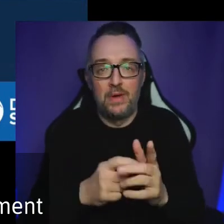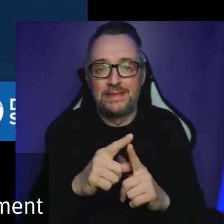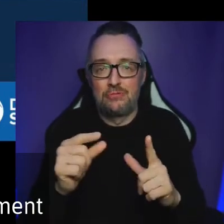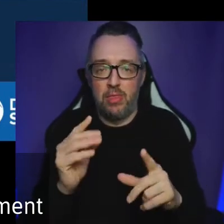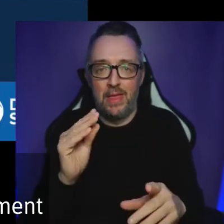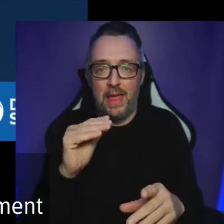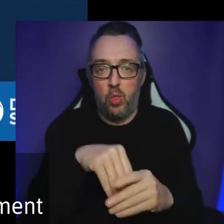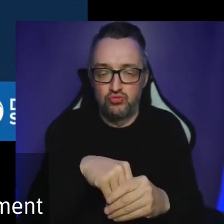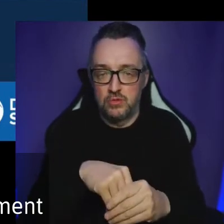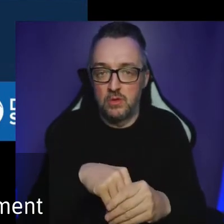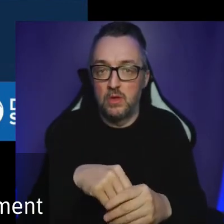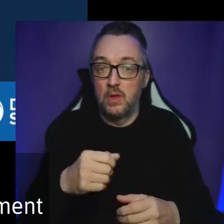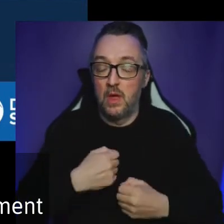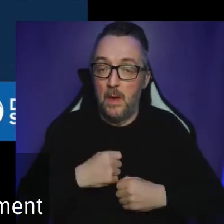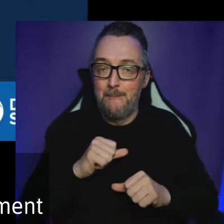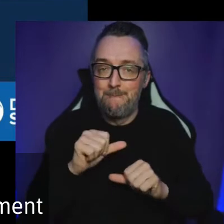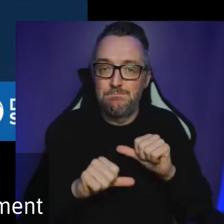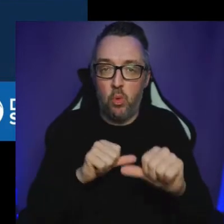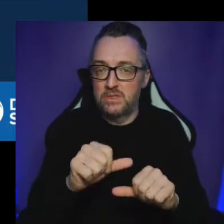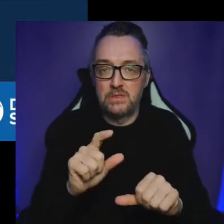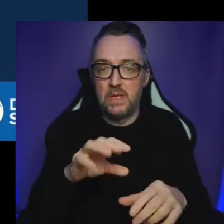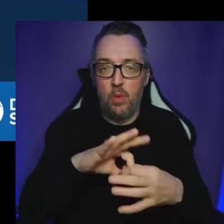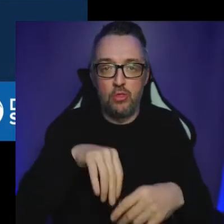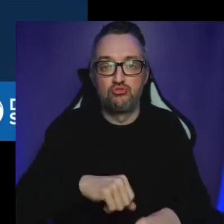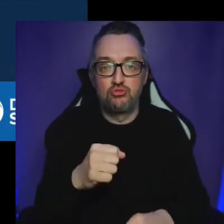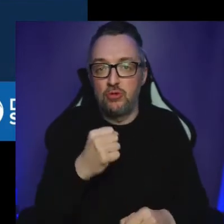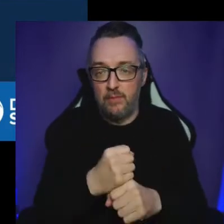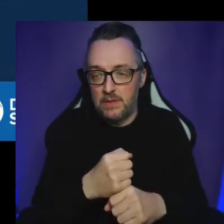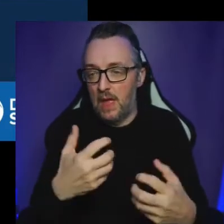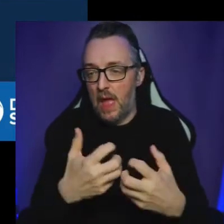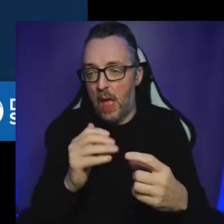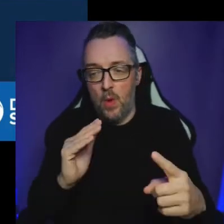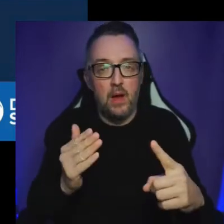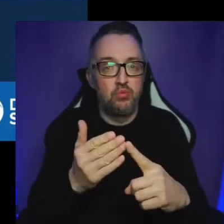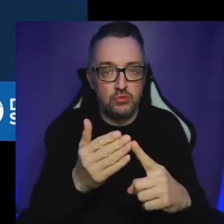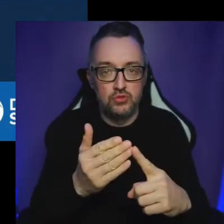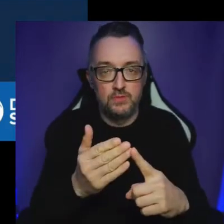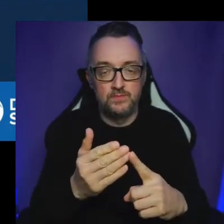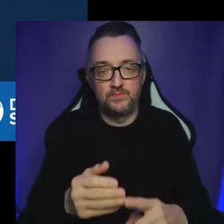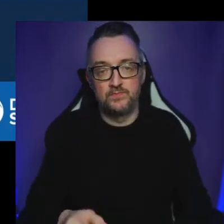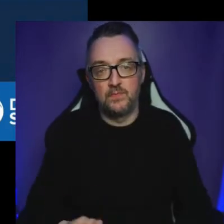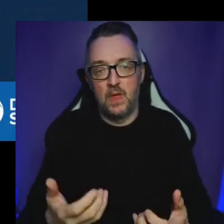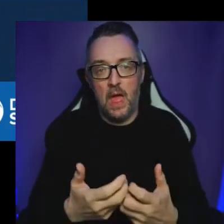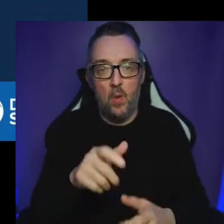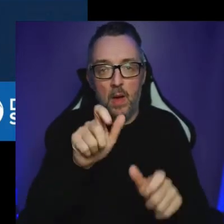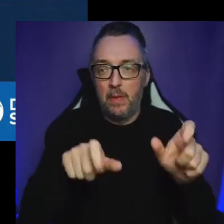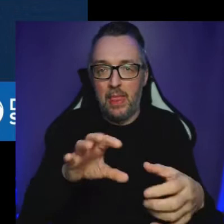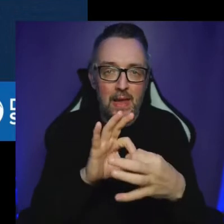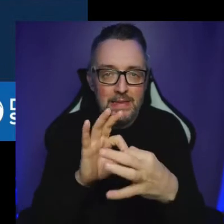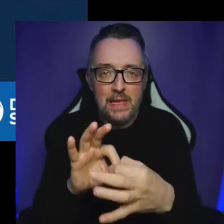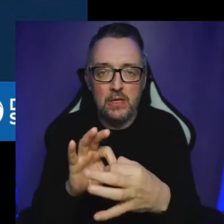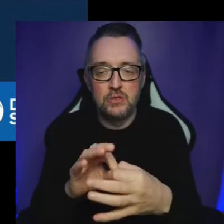the process that we have within the Scottish Government and how we approach that and how we engage with people and how we think about